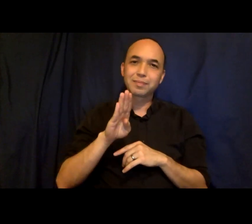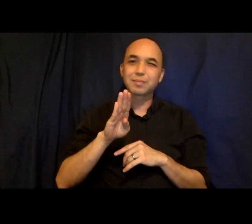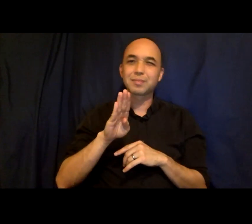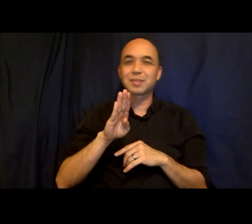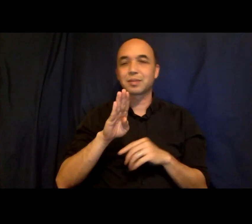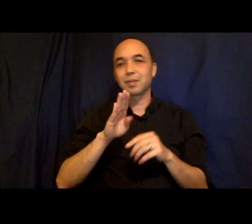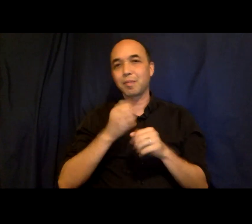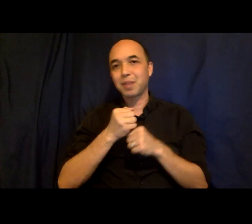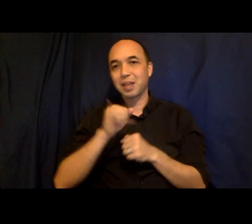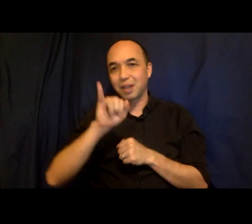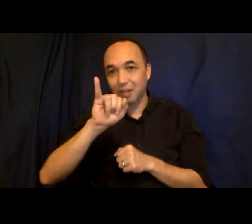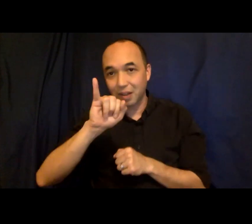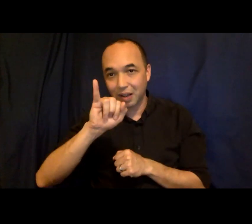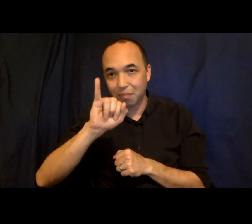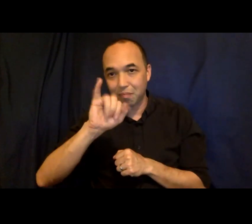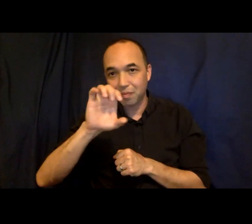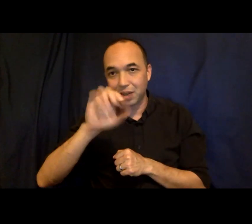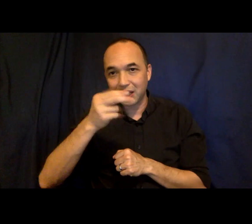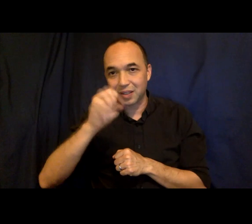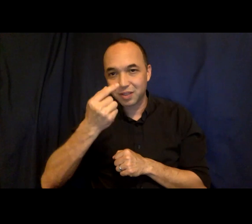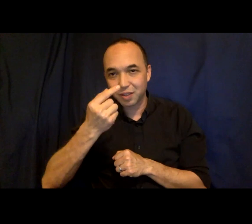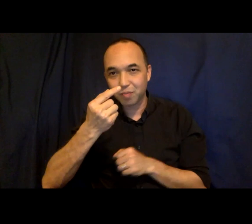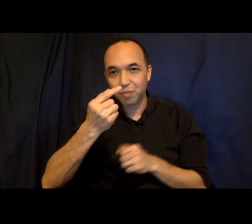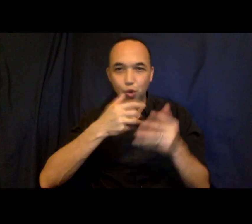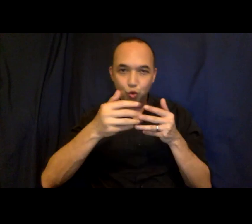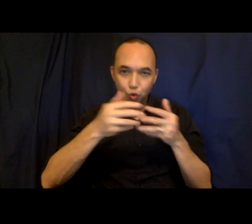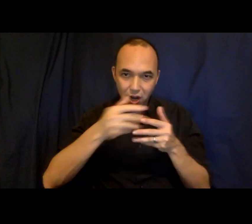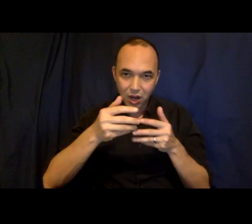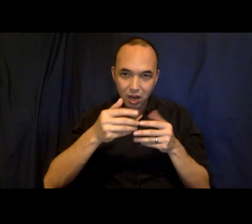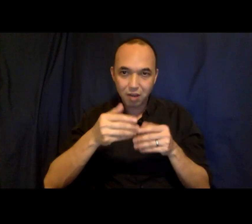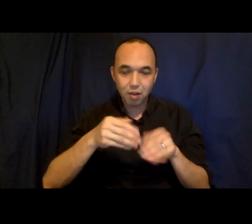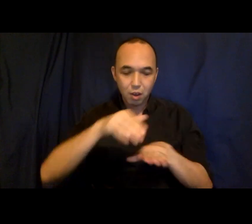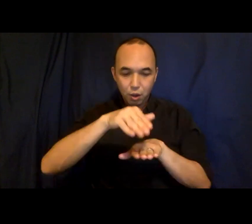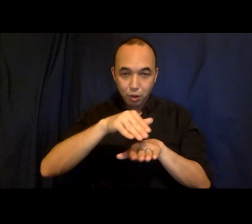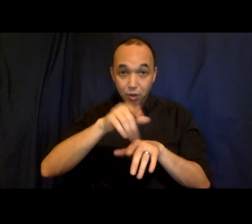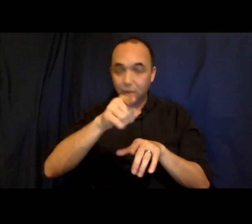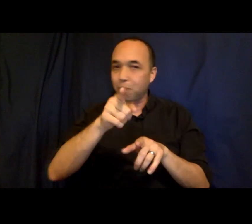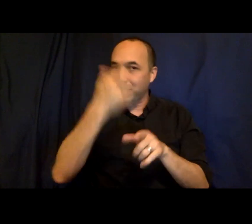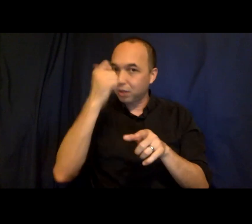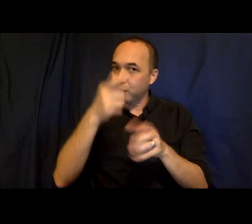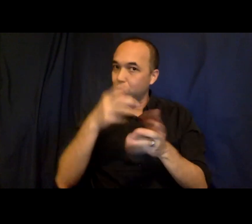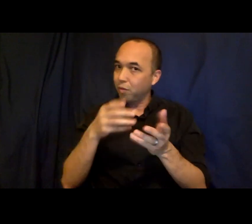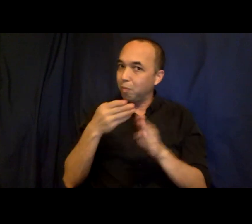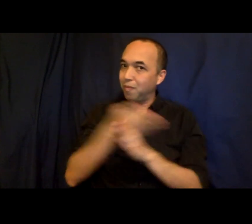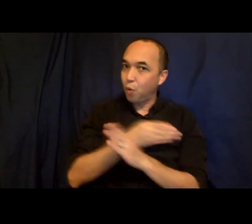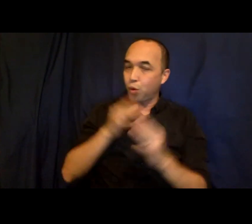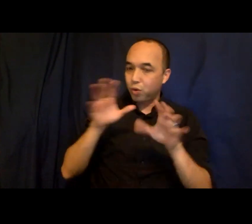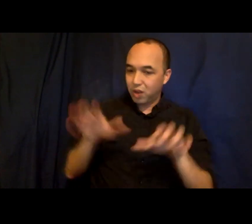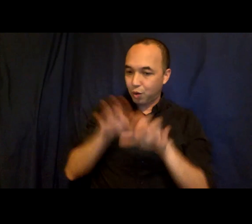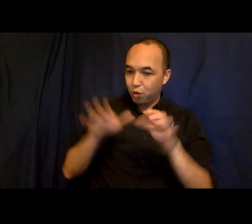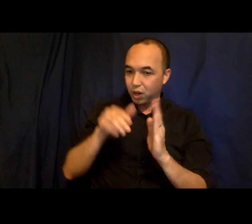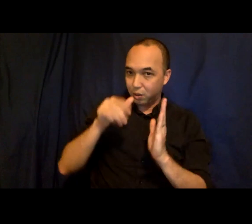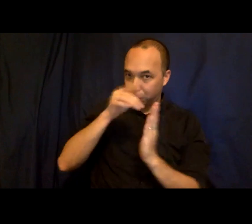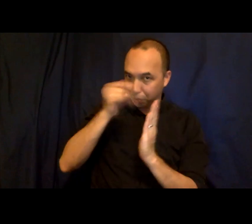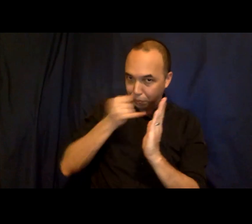a layer of like gray icing and I popped it back in the fridge because you want to let these cool down before you ice them. If it's too hot,